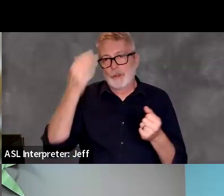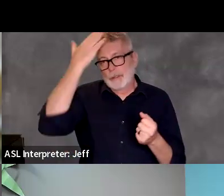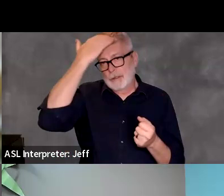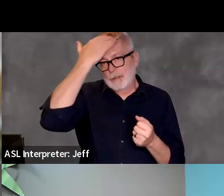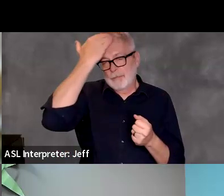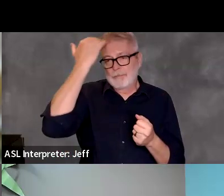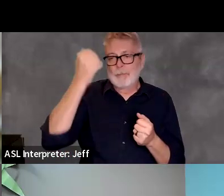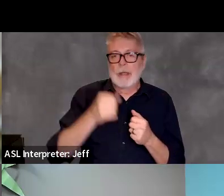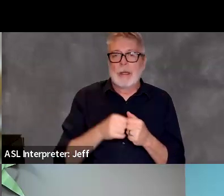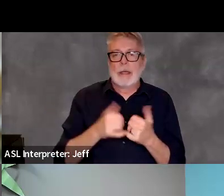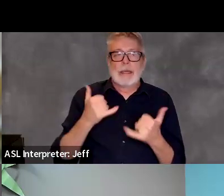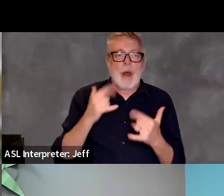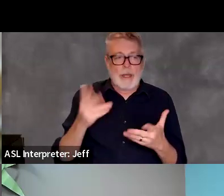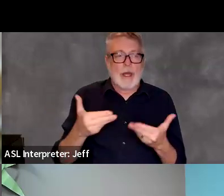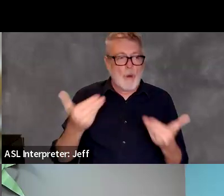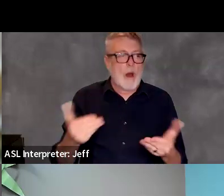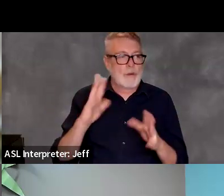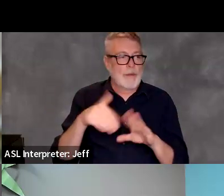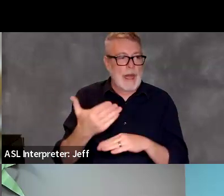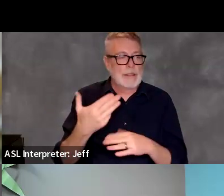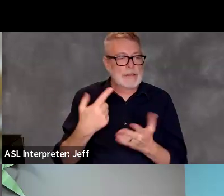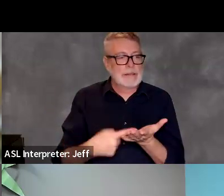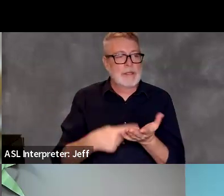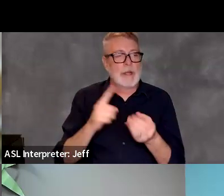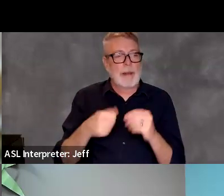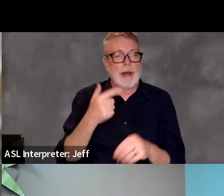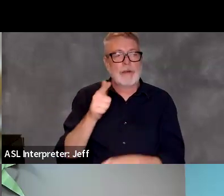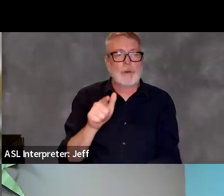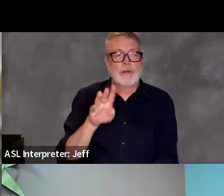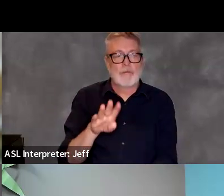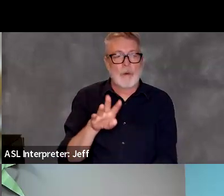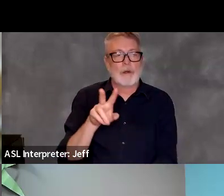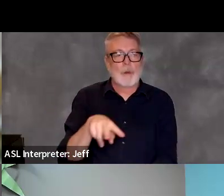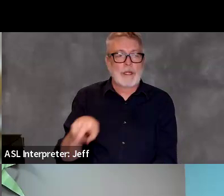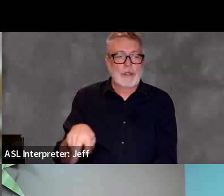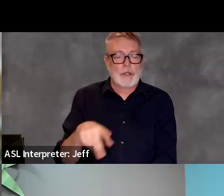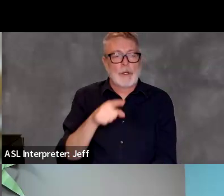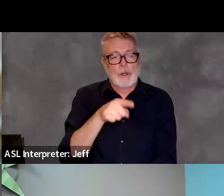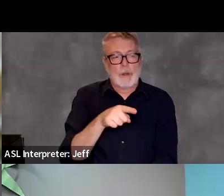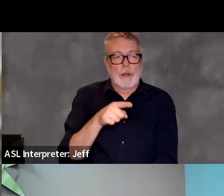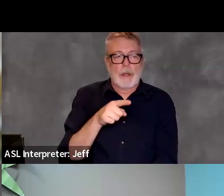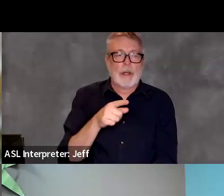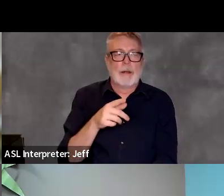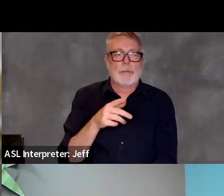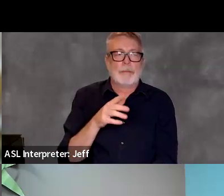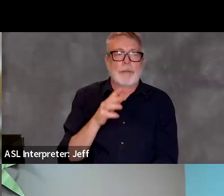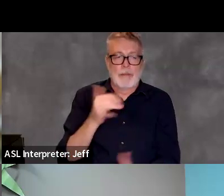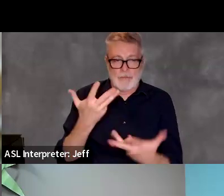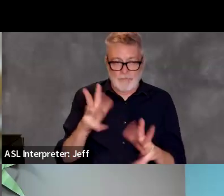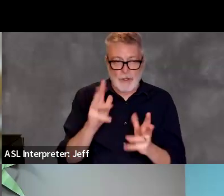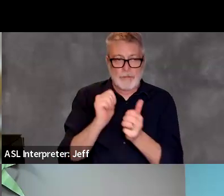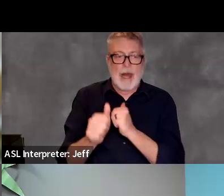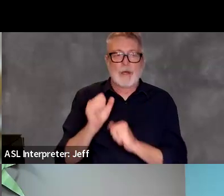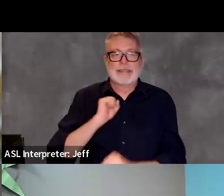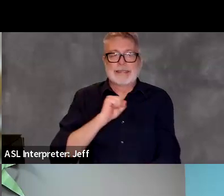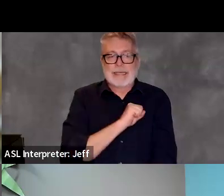which we can move on to a little bit more discussion about 2422, which it has passed the